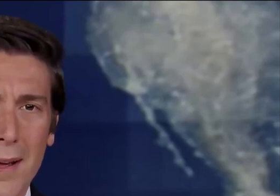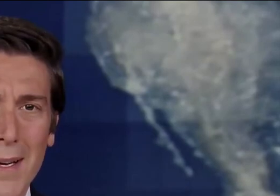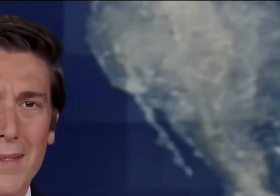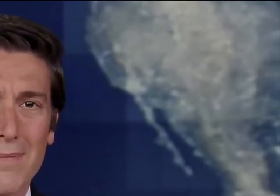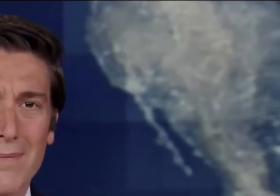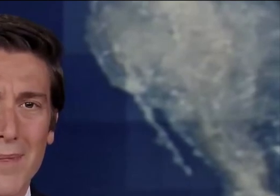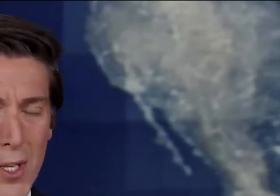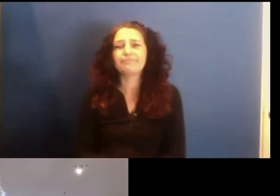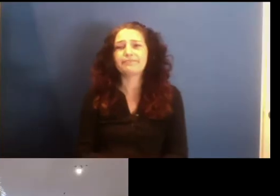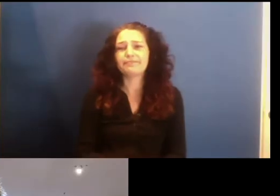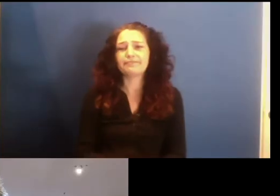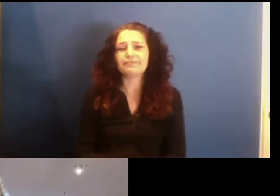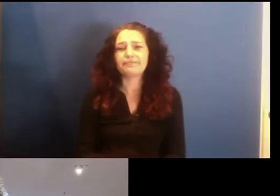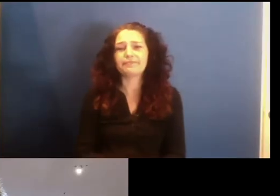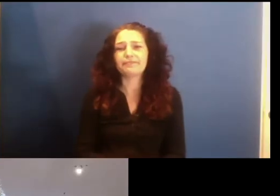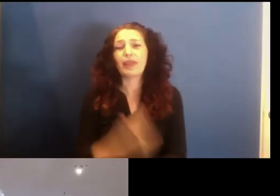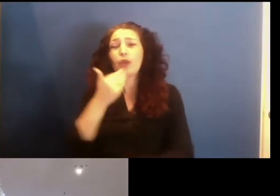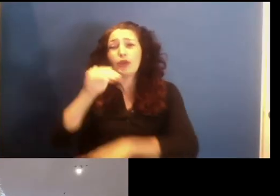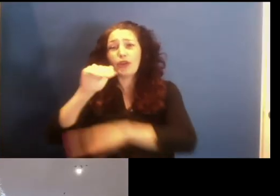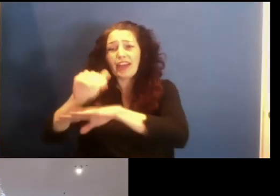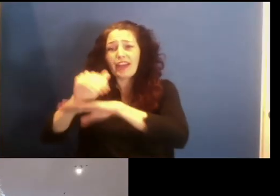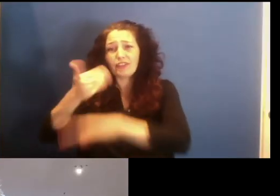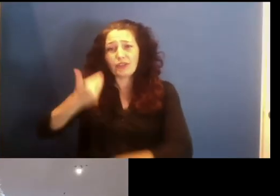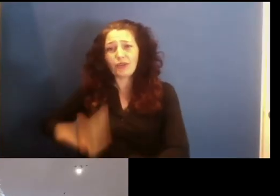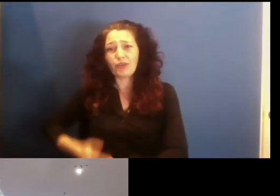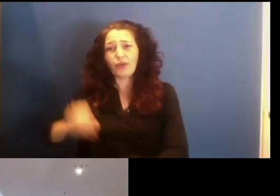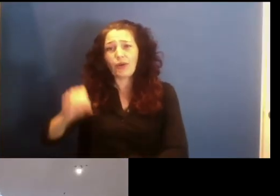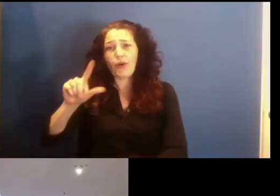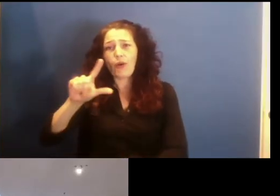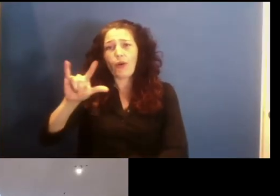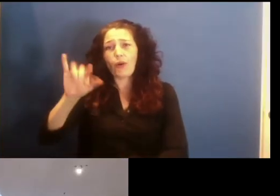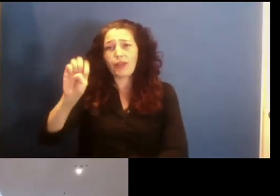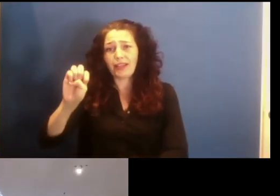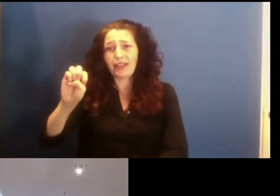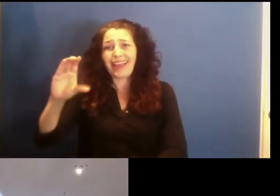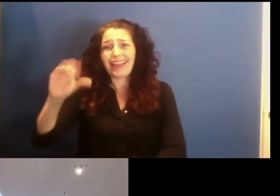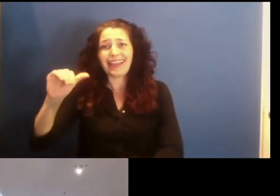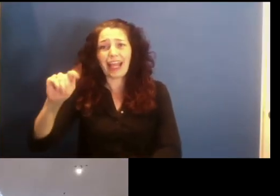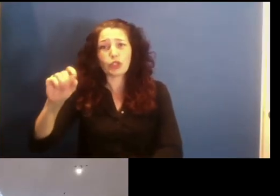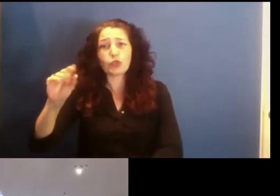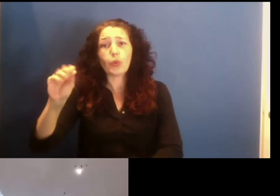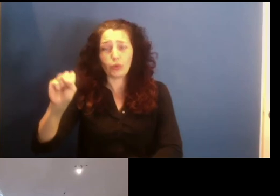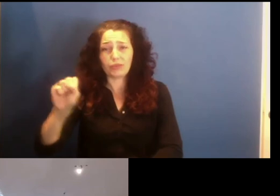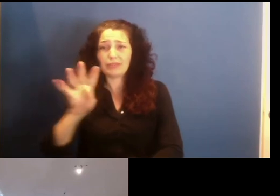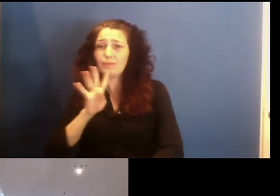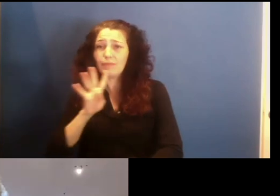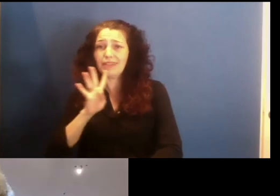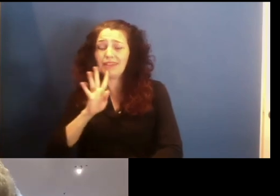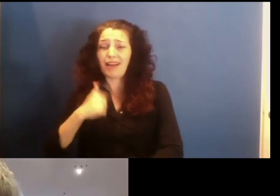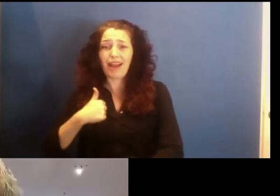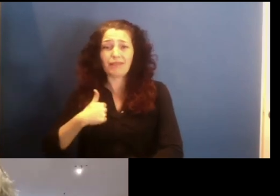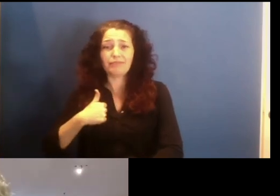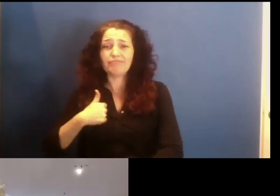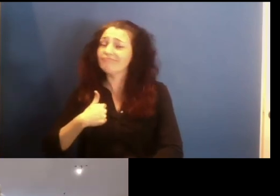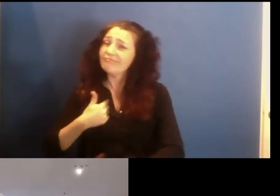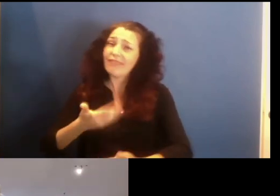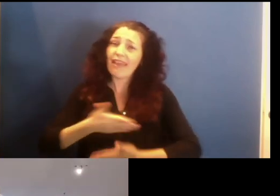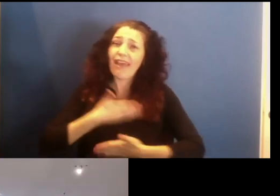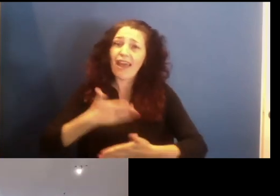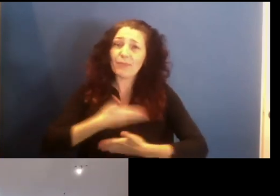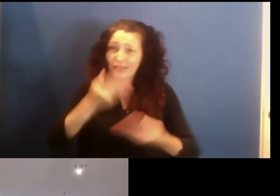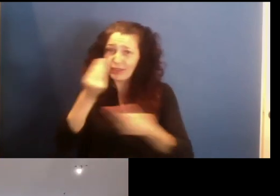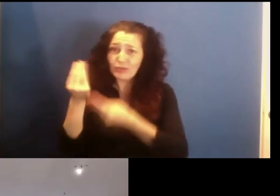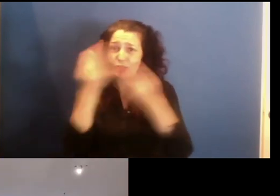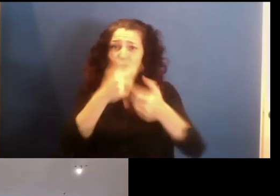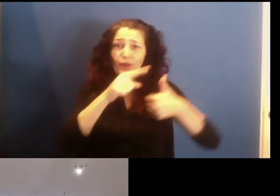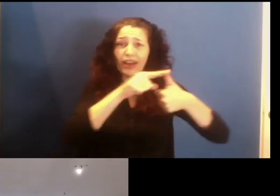on tonight. This is Oli Cantos here. And I'm pleased to report that by this point, Leo, Nick, and